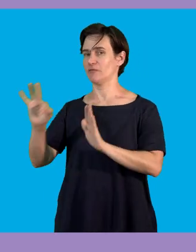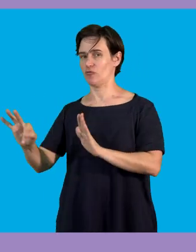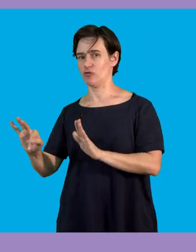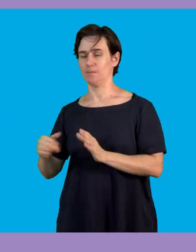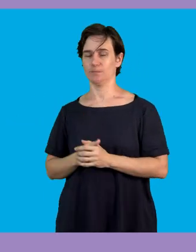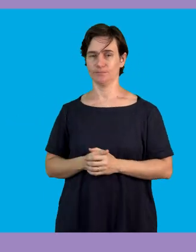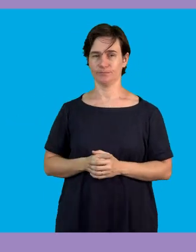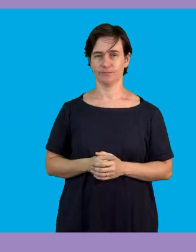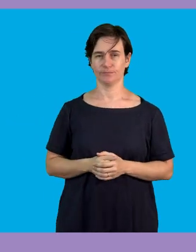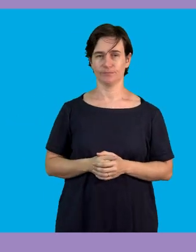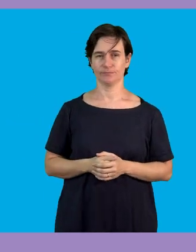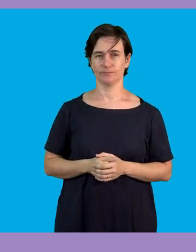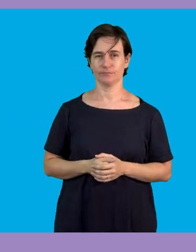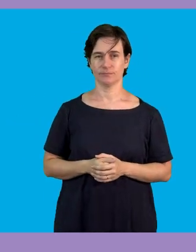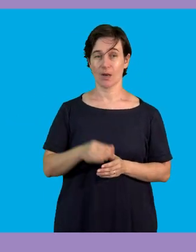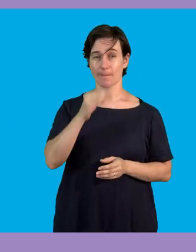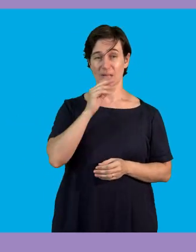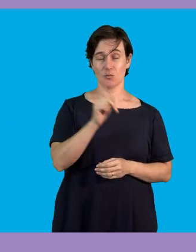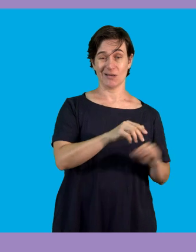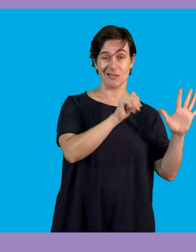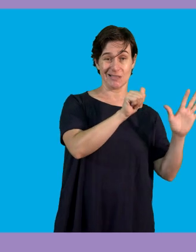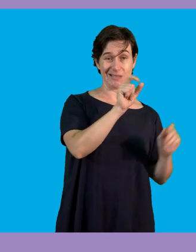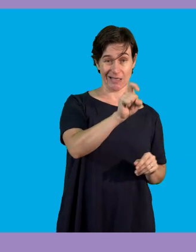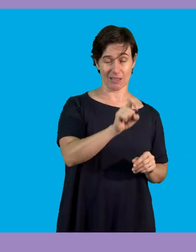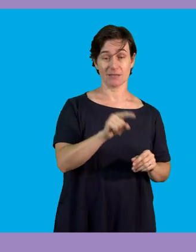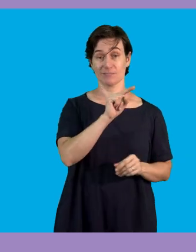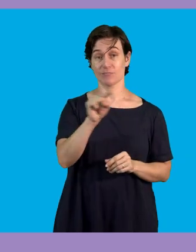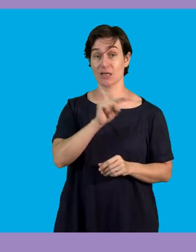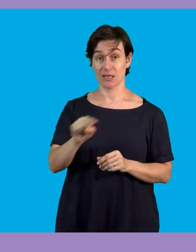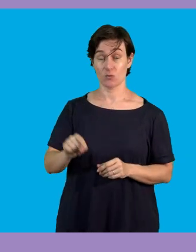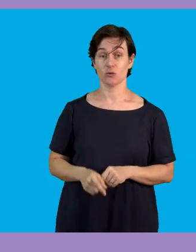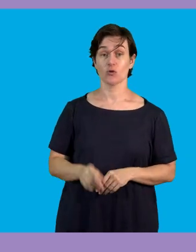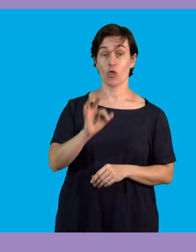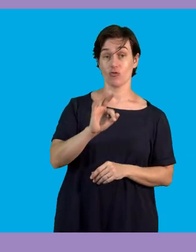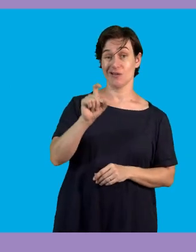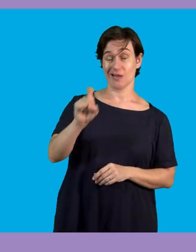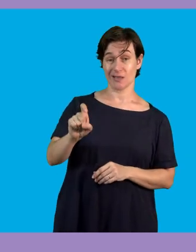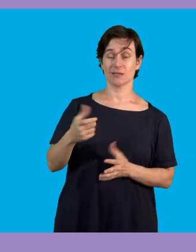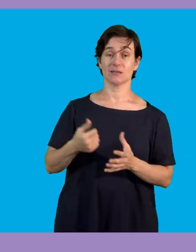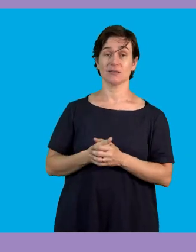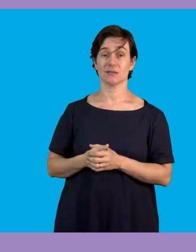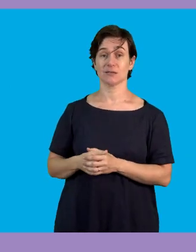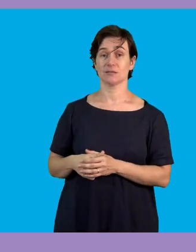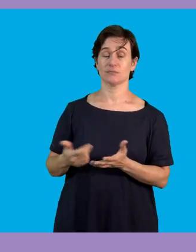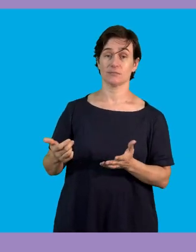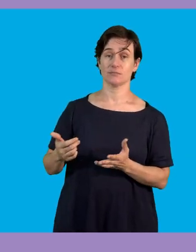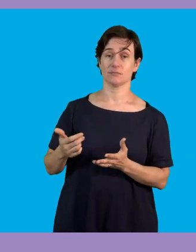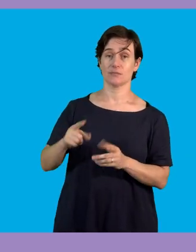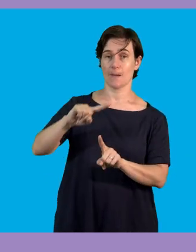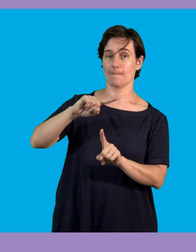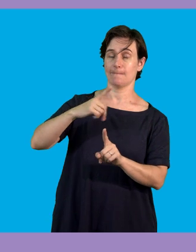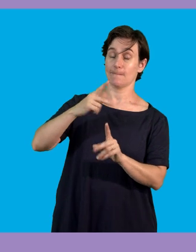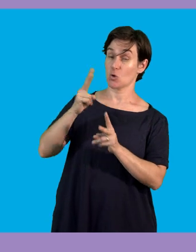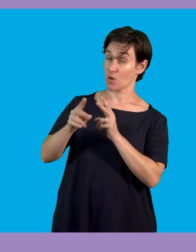inverse minus 3, which would leave us with 6x on the left, and on the right we have